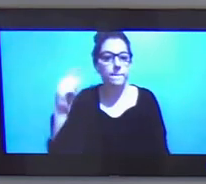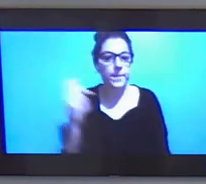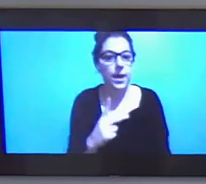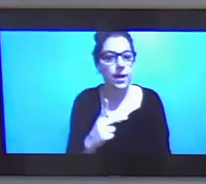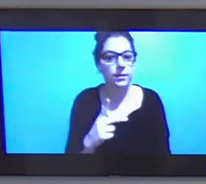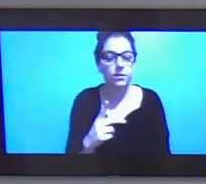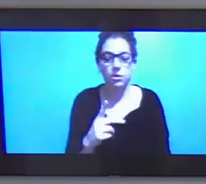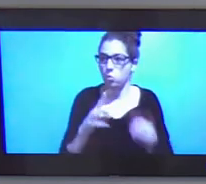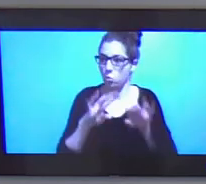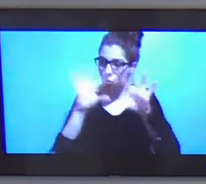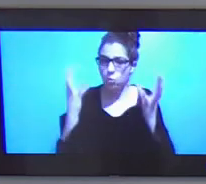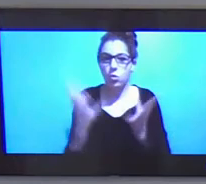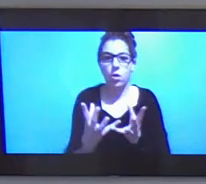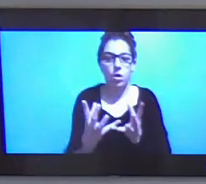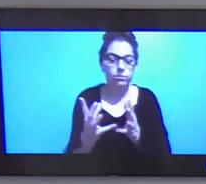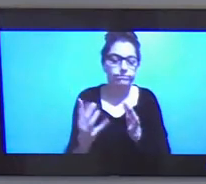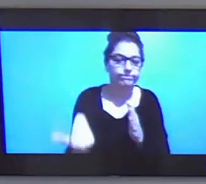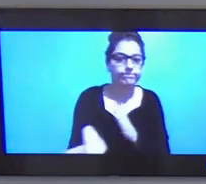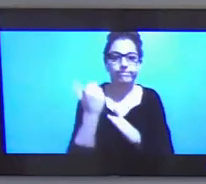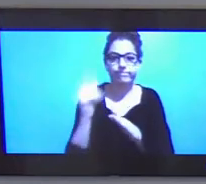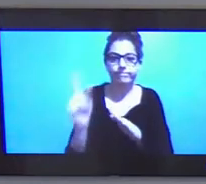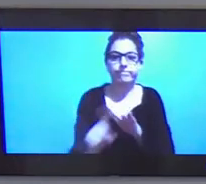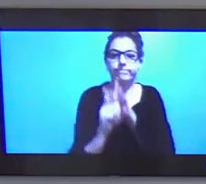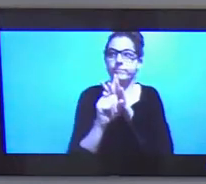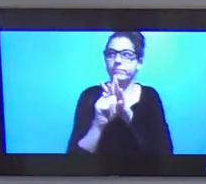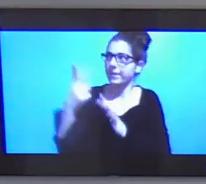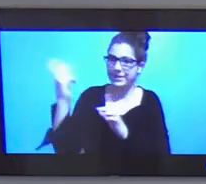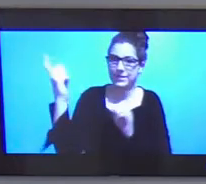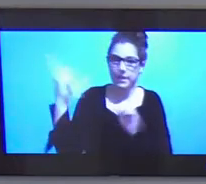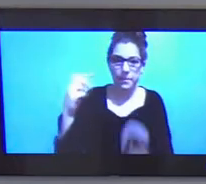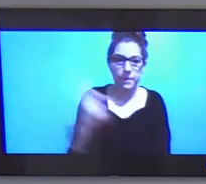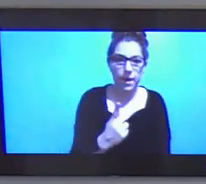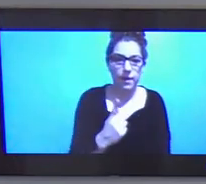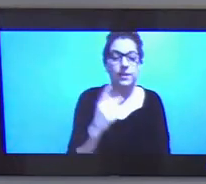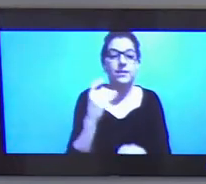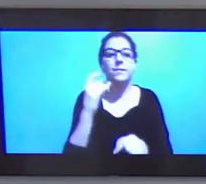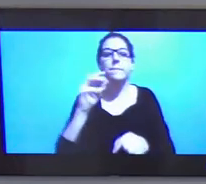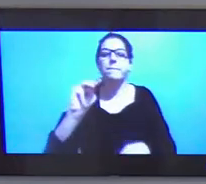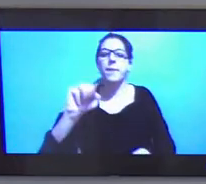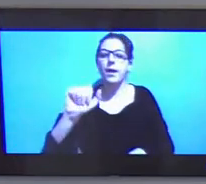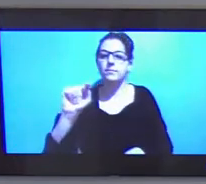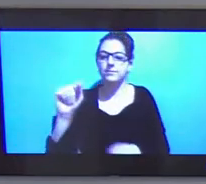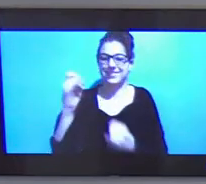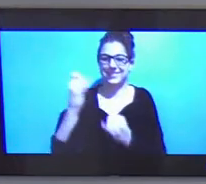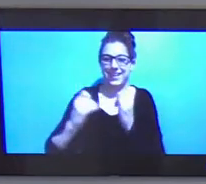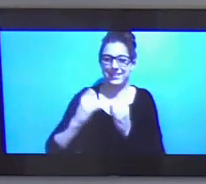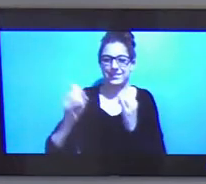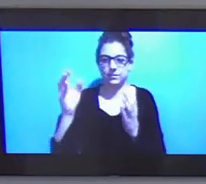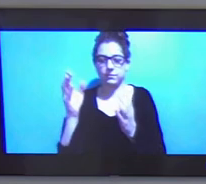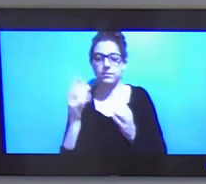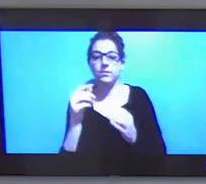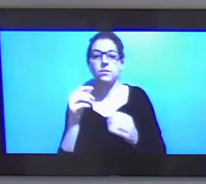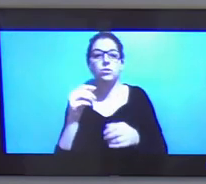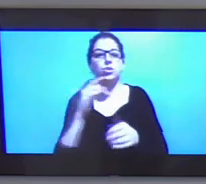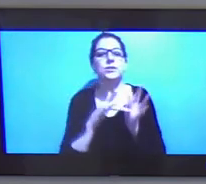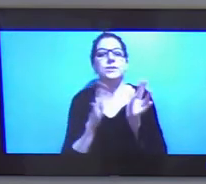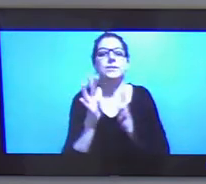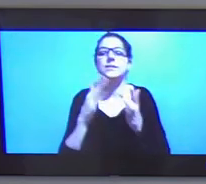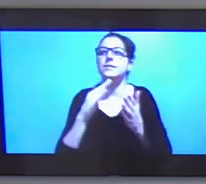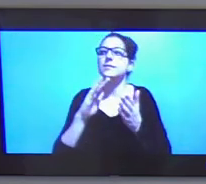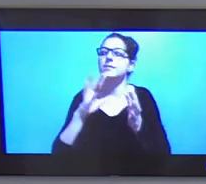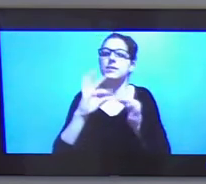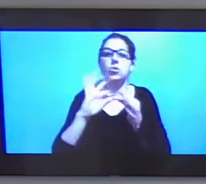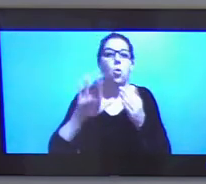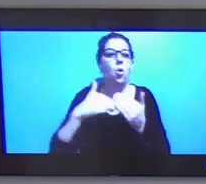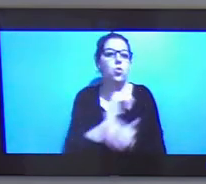to come. He's coming back. At the end of the Gospel of Matthew, Jesus says, "All authority in heaven and earth has been